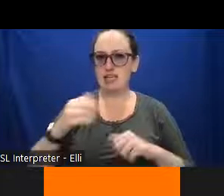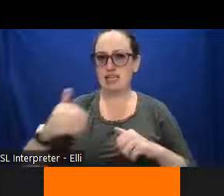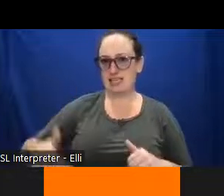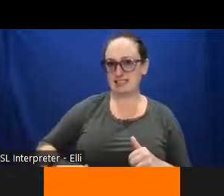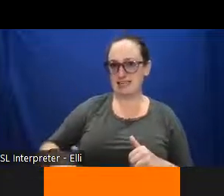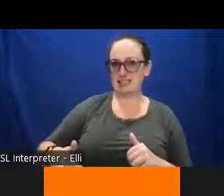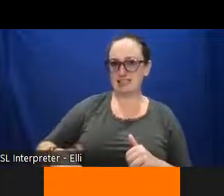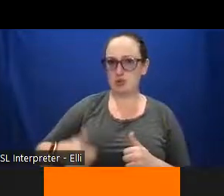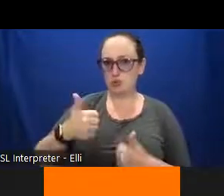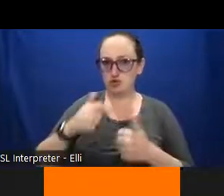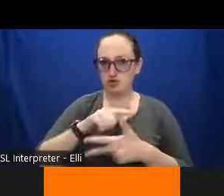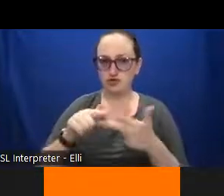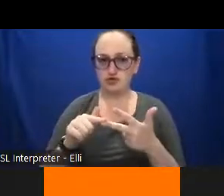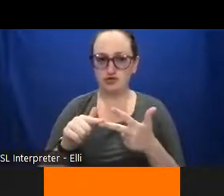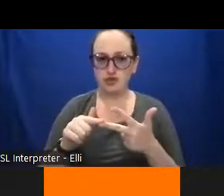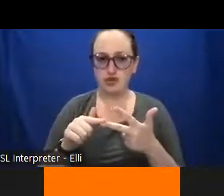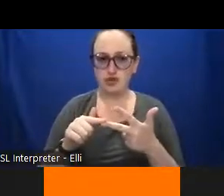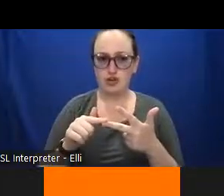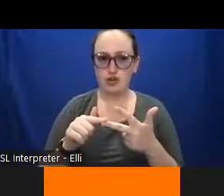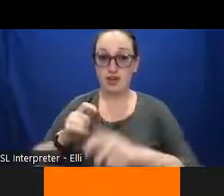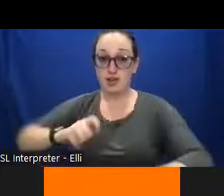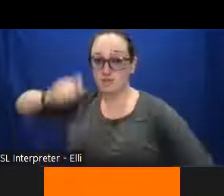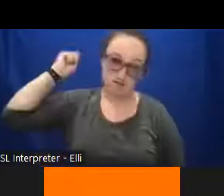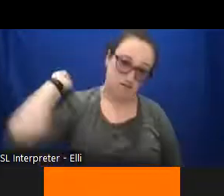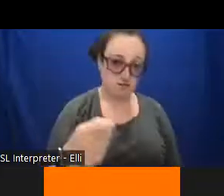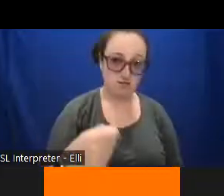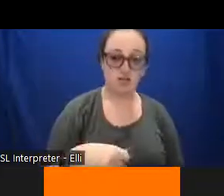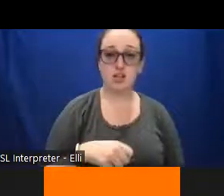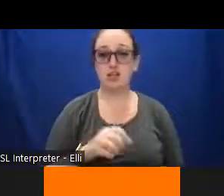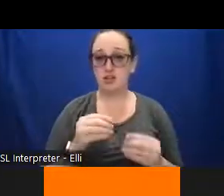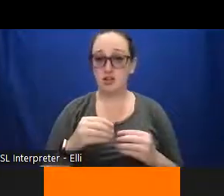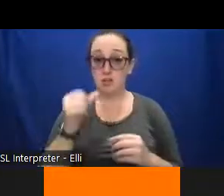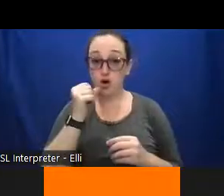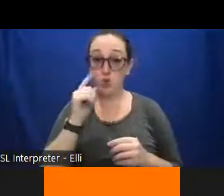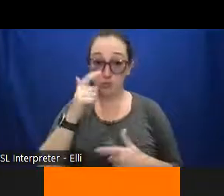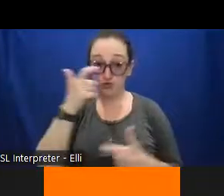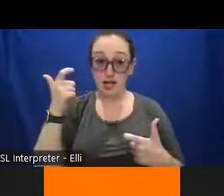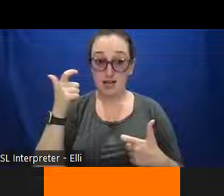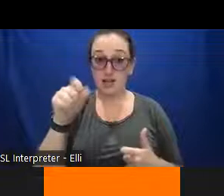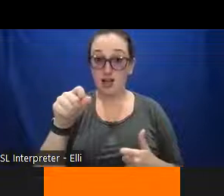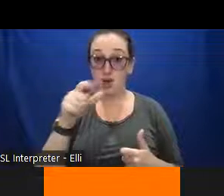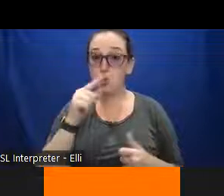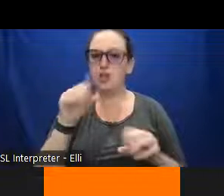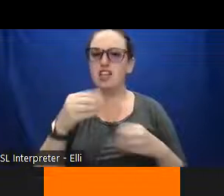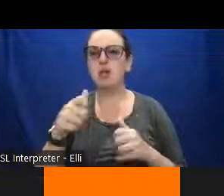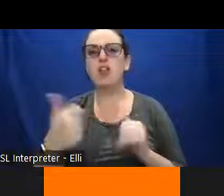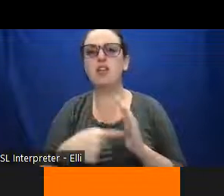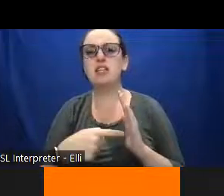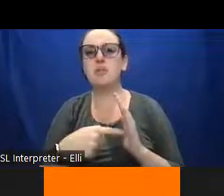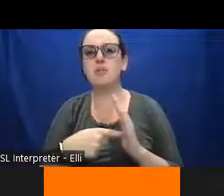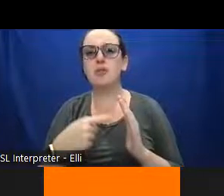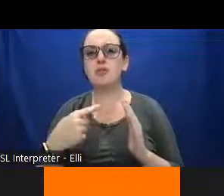brain. Being glassed in a bar would be a traumatic experience. Who can give me another example of an event that can cause